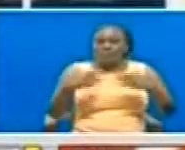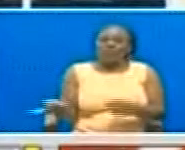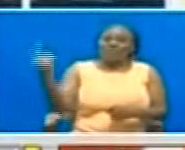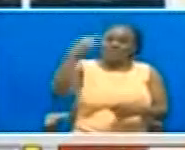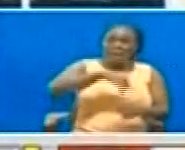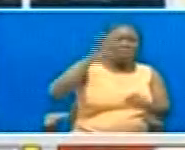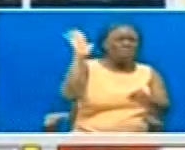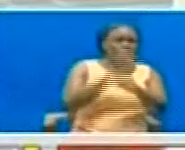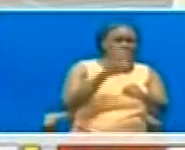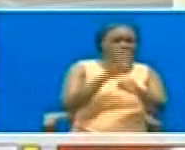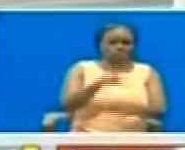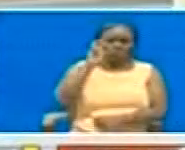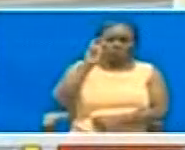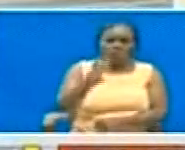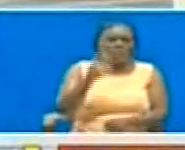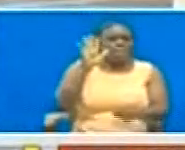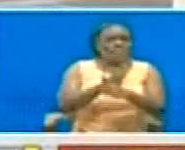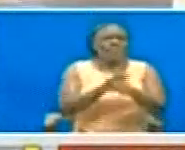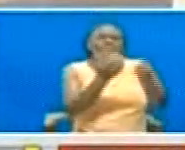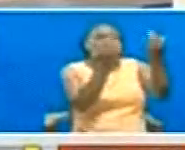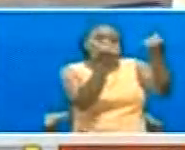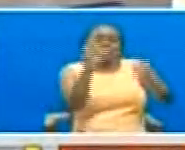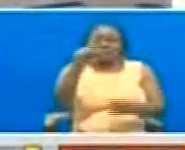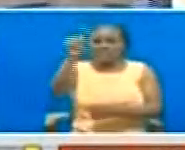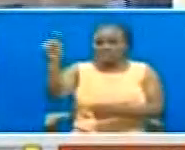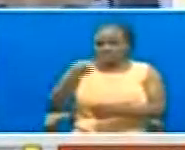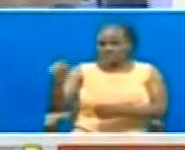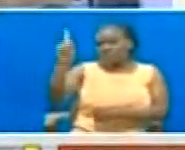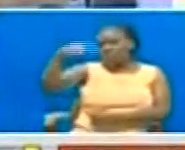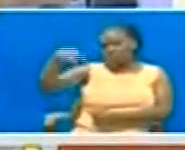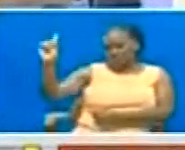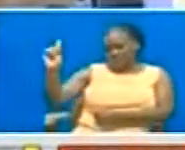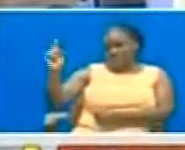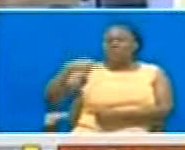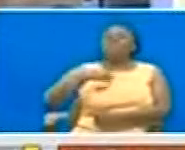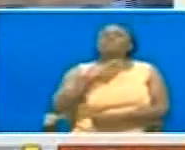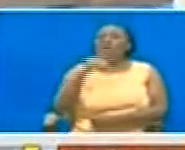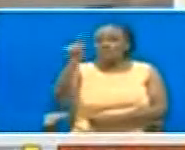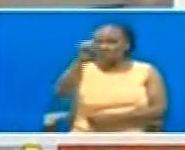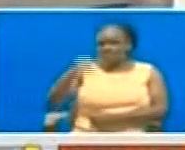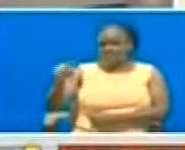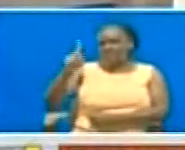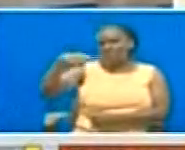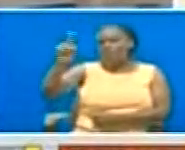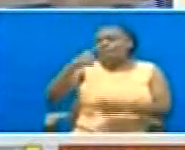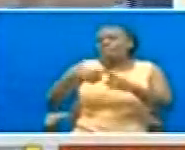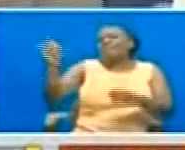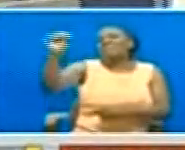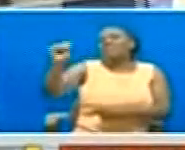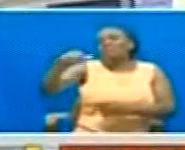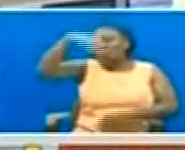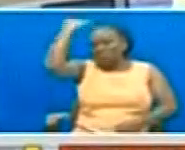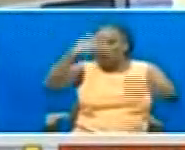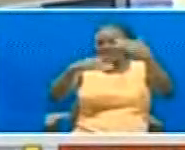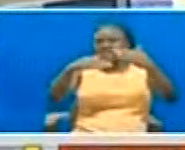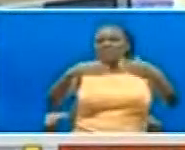fans. And as Joseph said, a lot of people were expecting Zitek to win and wanted Zitek to win. But Strathmore had a very good game and